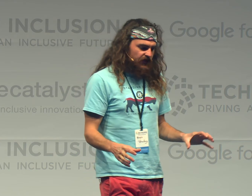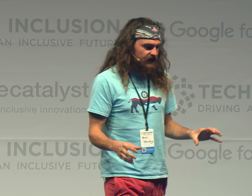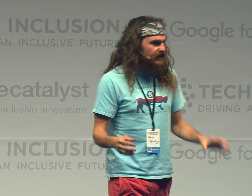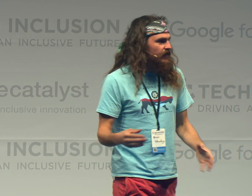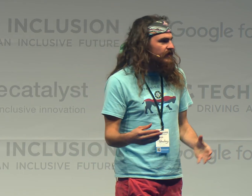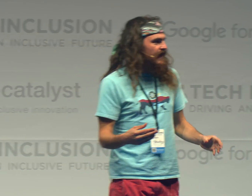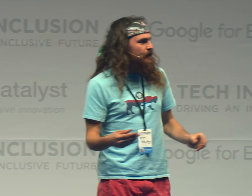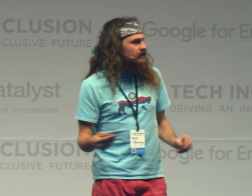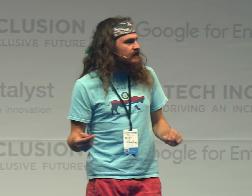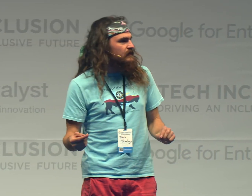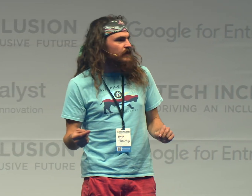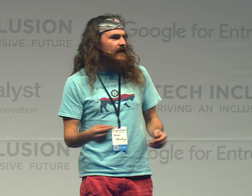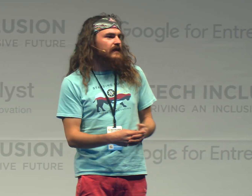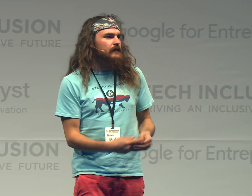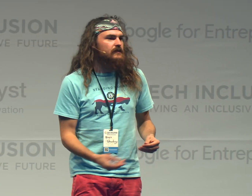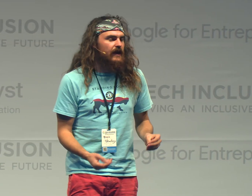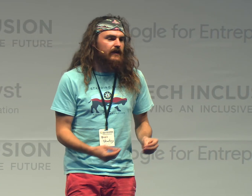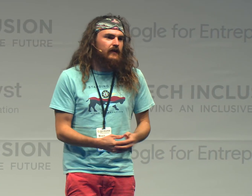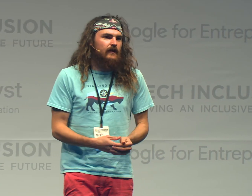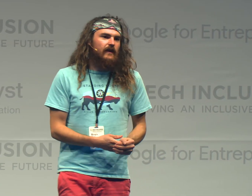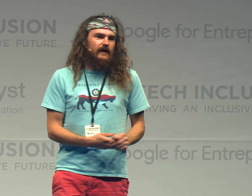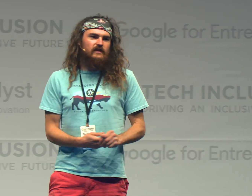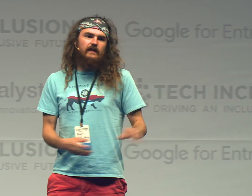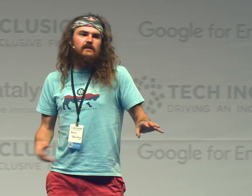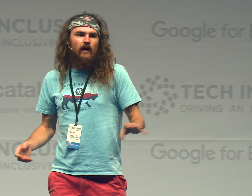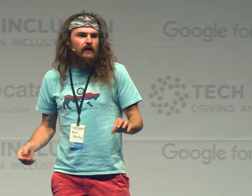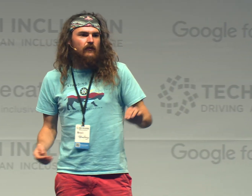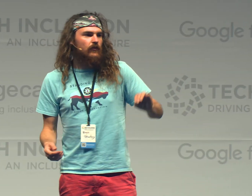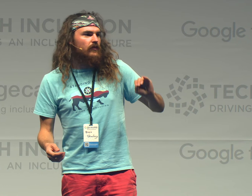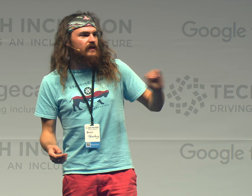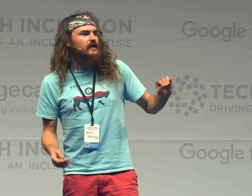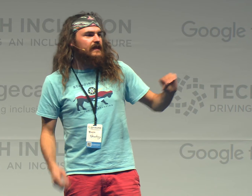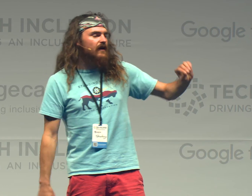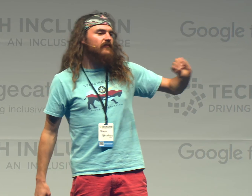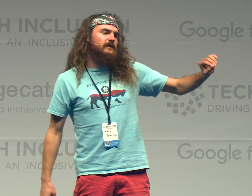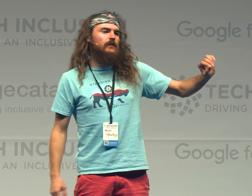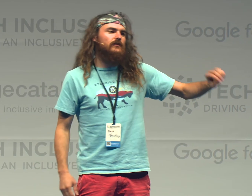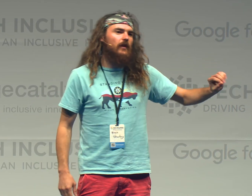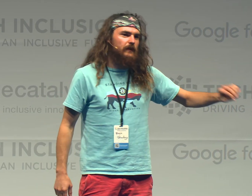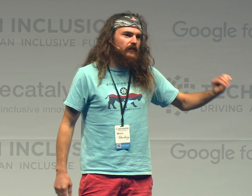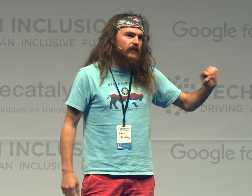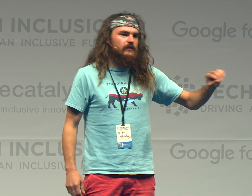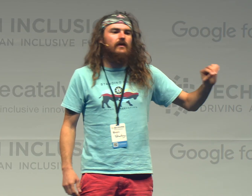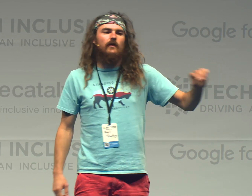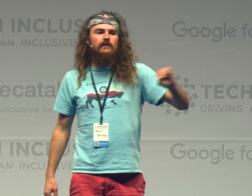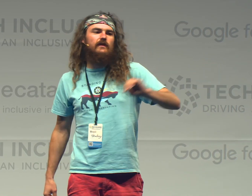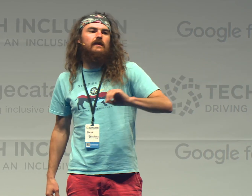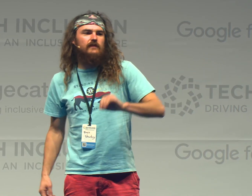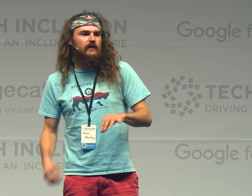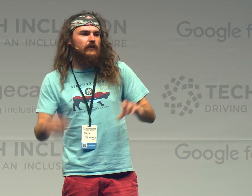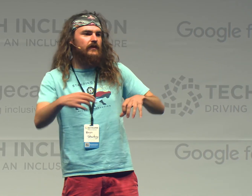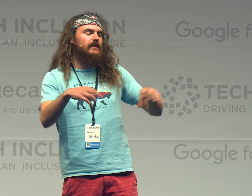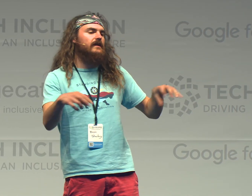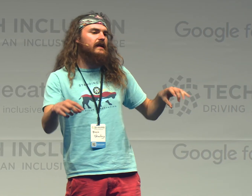practical things. The other thing that happens is we have names like Chase's Hawk or things like that on Facebook will tell people that those are not real